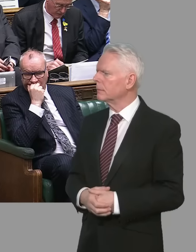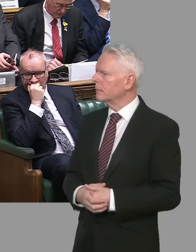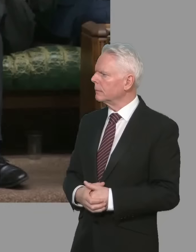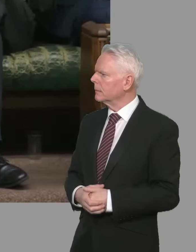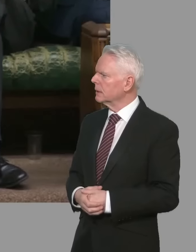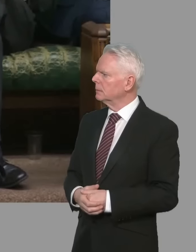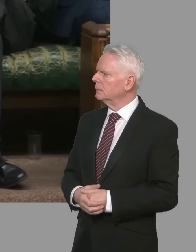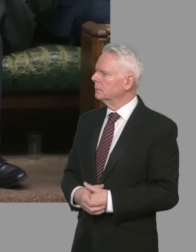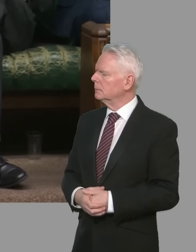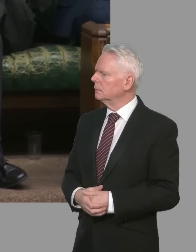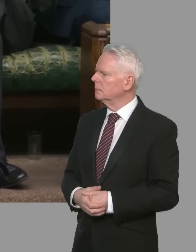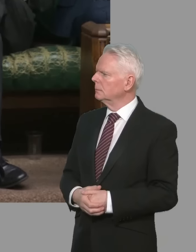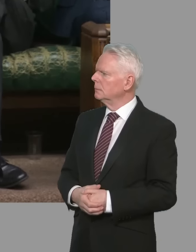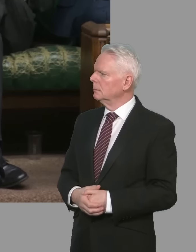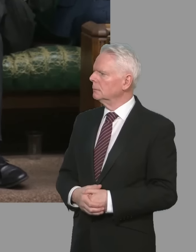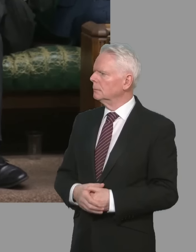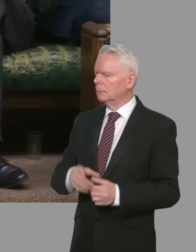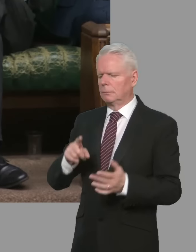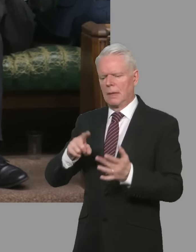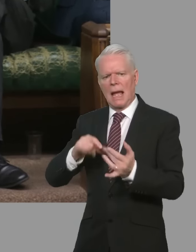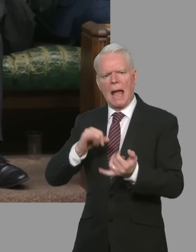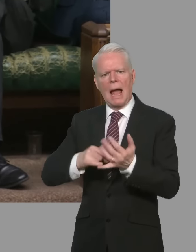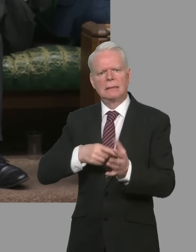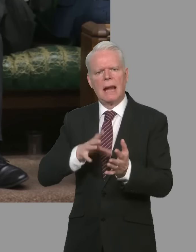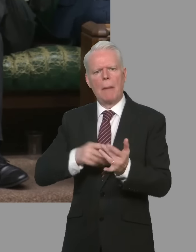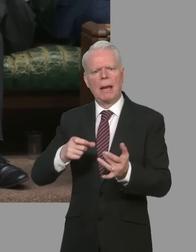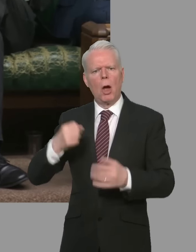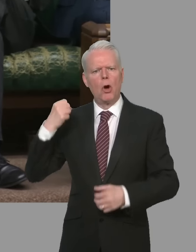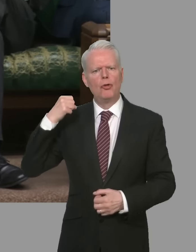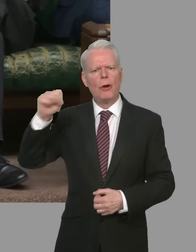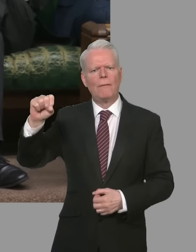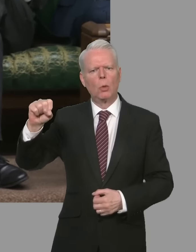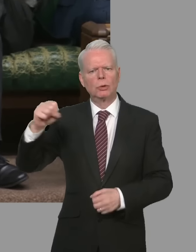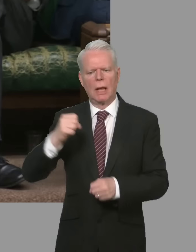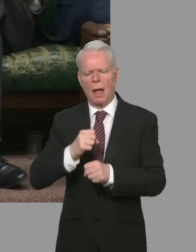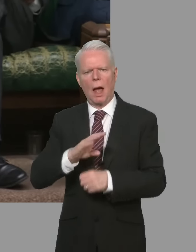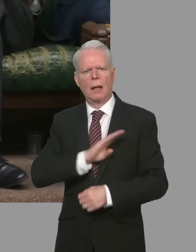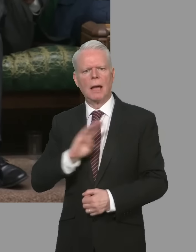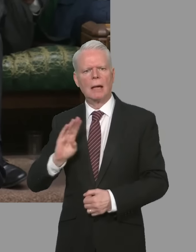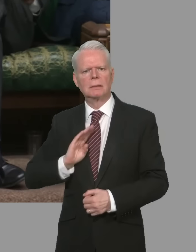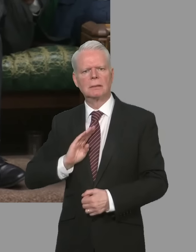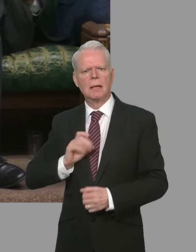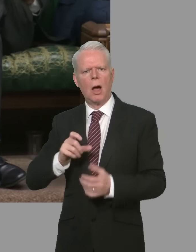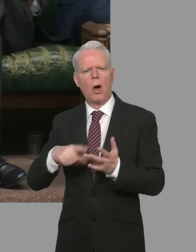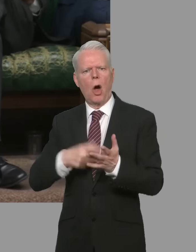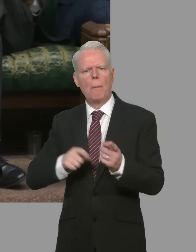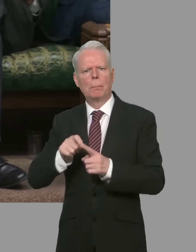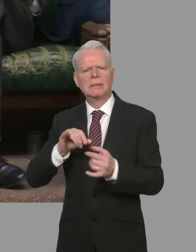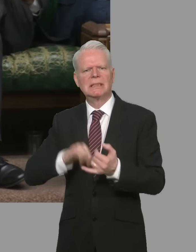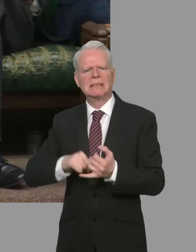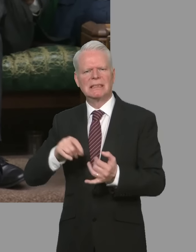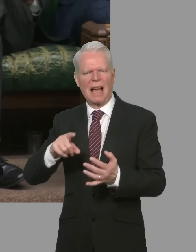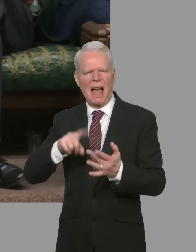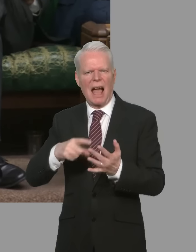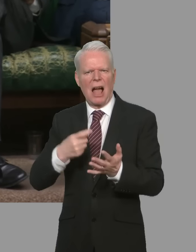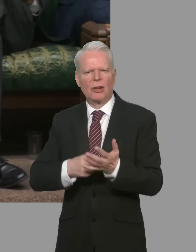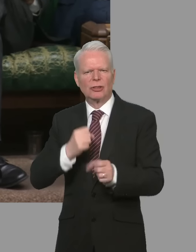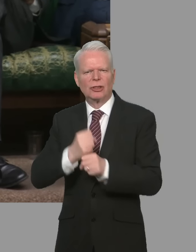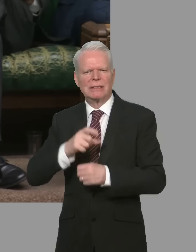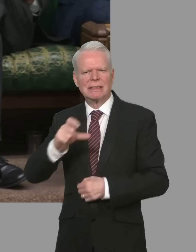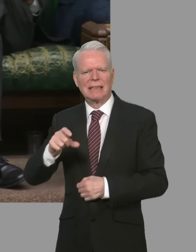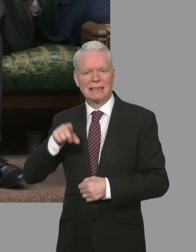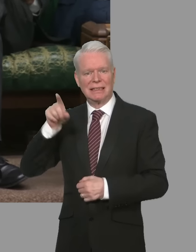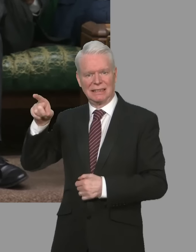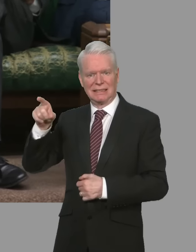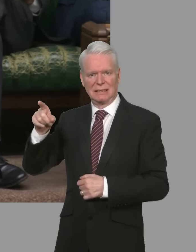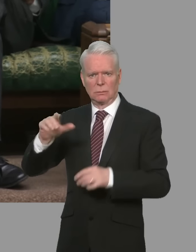Kingdom for the rise of anti-Semitism, inciting extreme Islam attacks, and at the same time